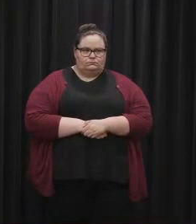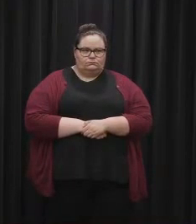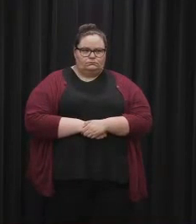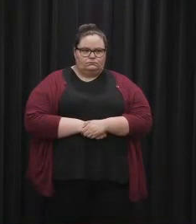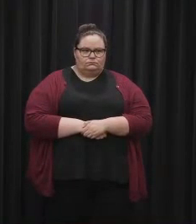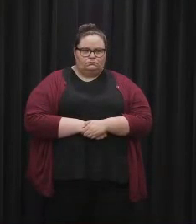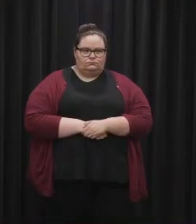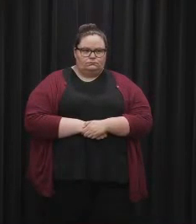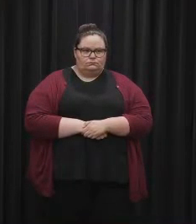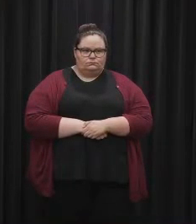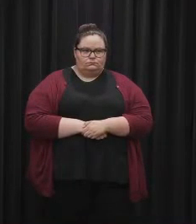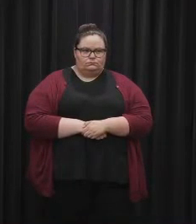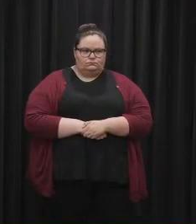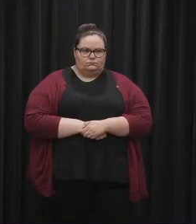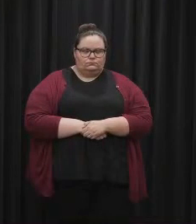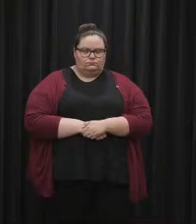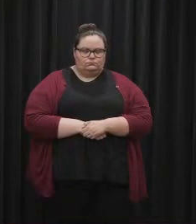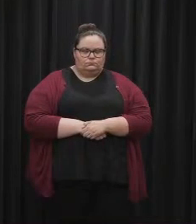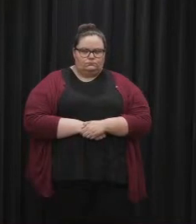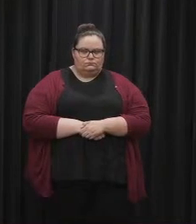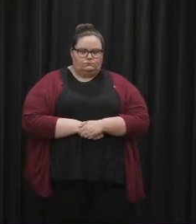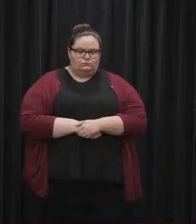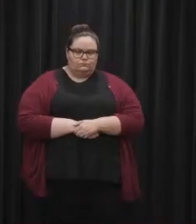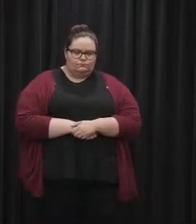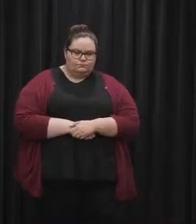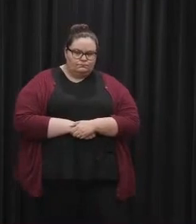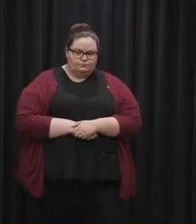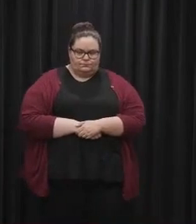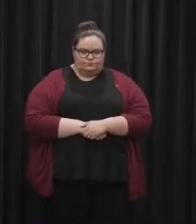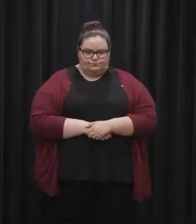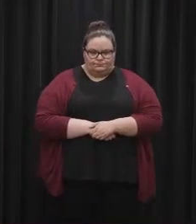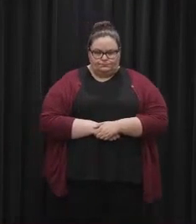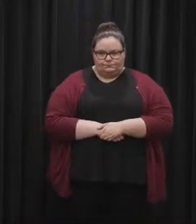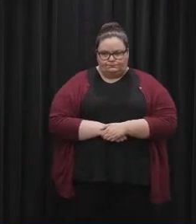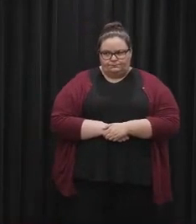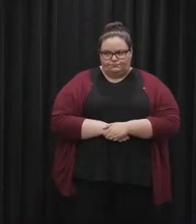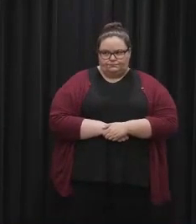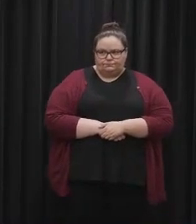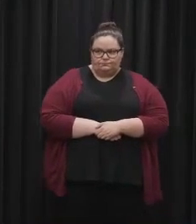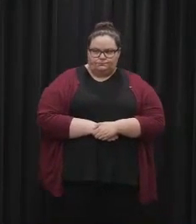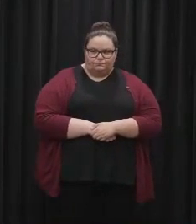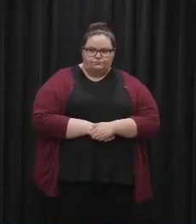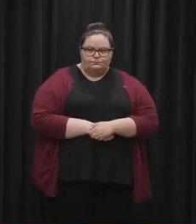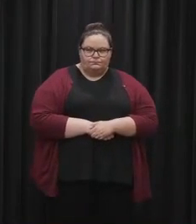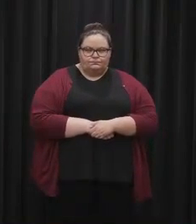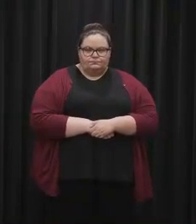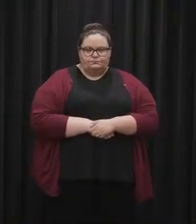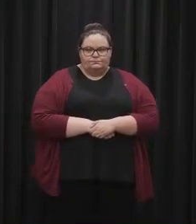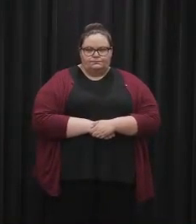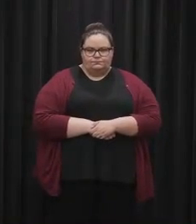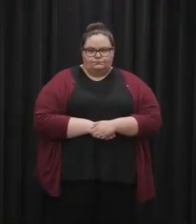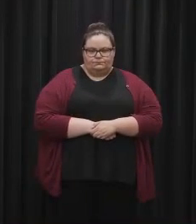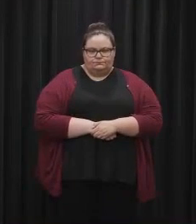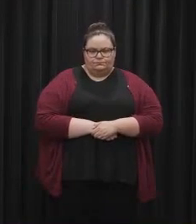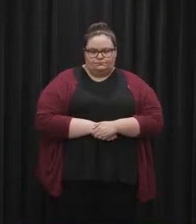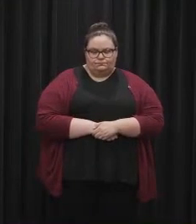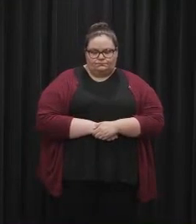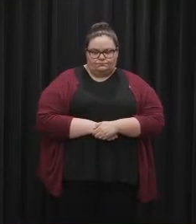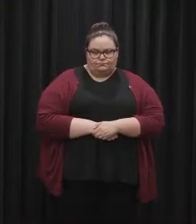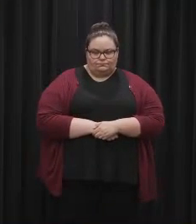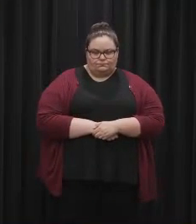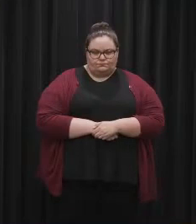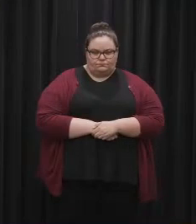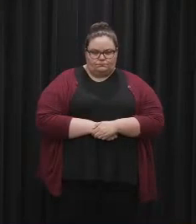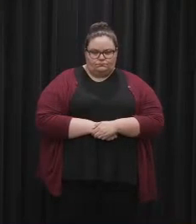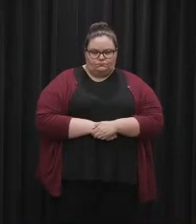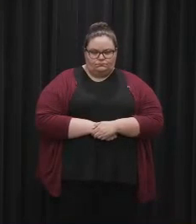be so much close contact that so many people would be self-isolating at home, and it could